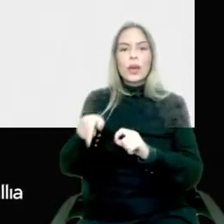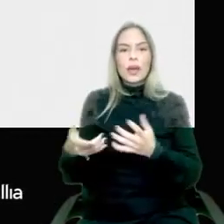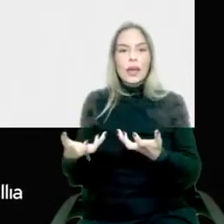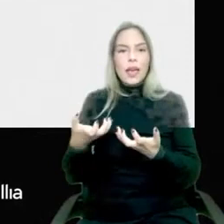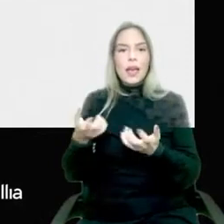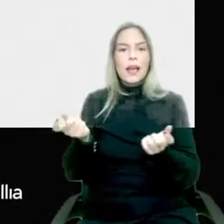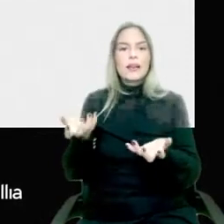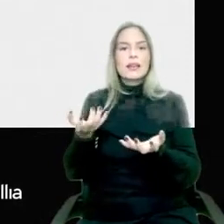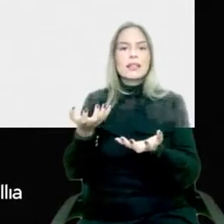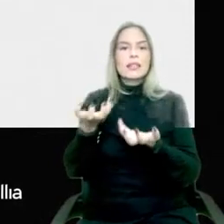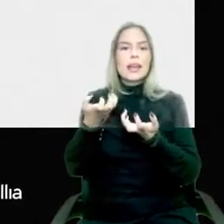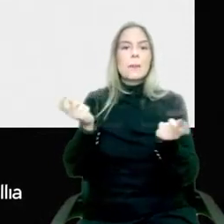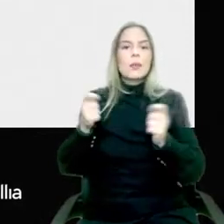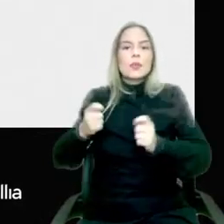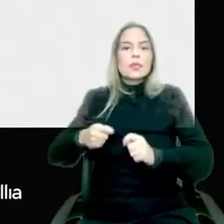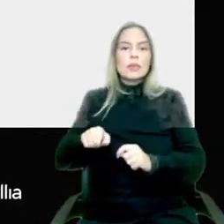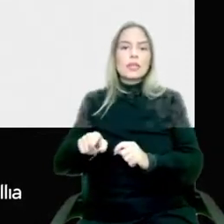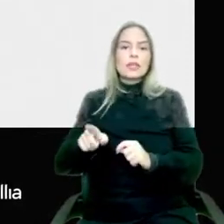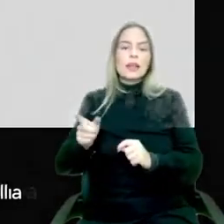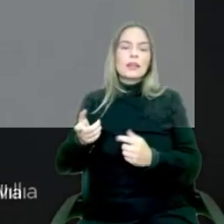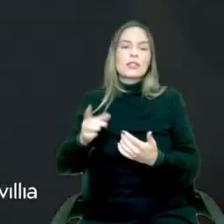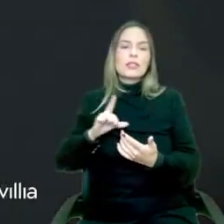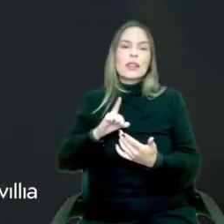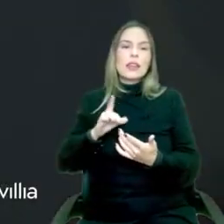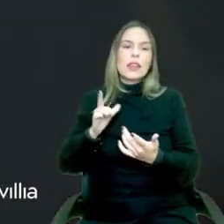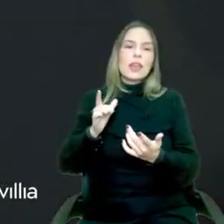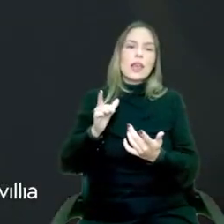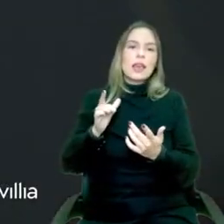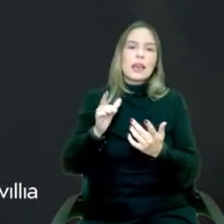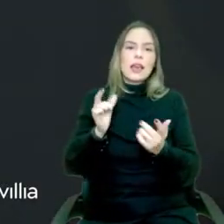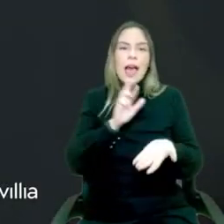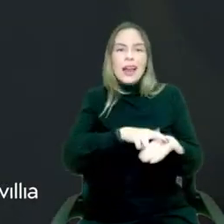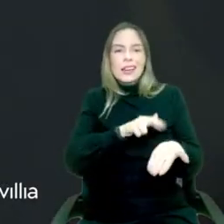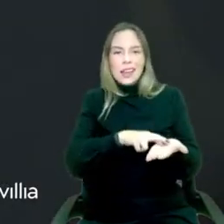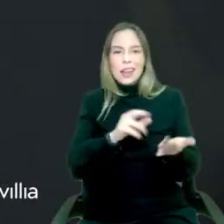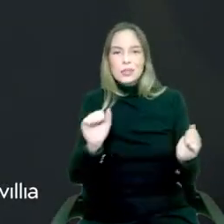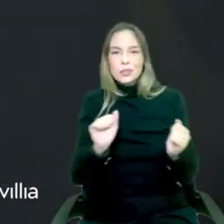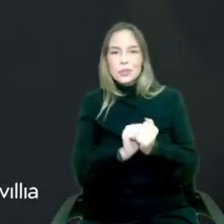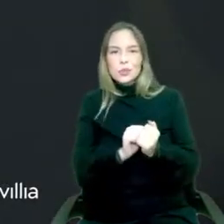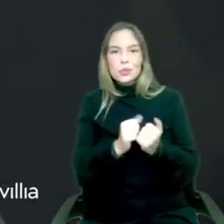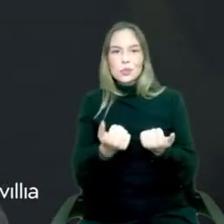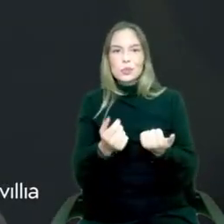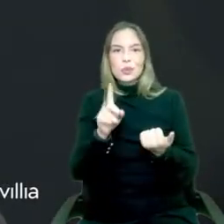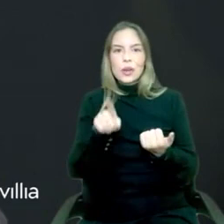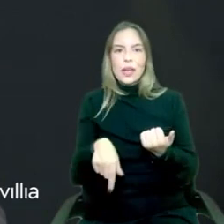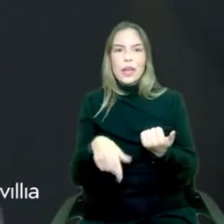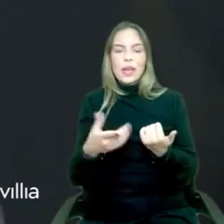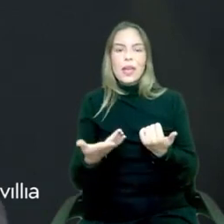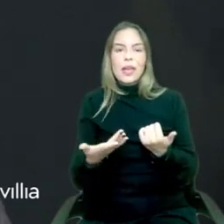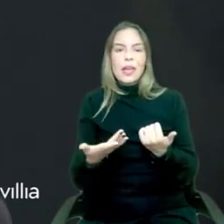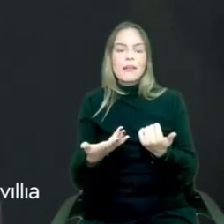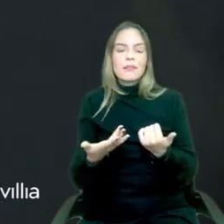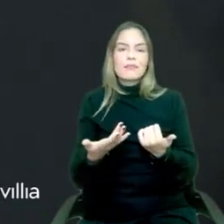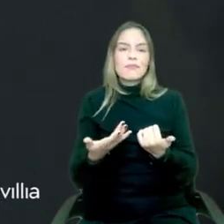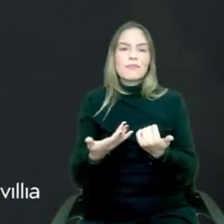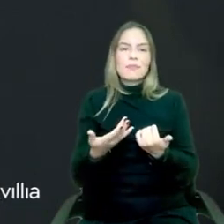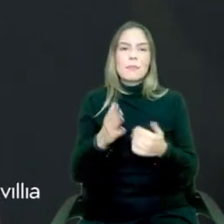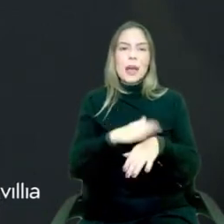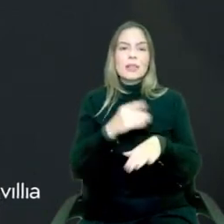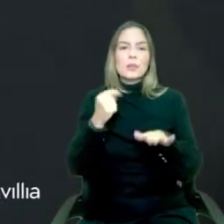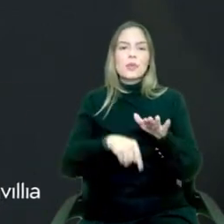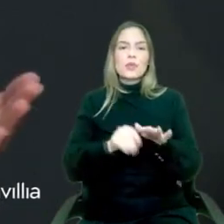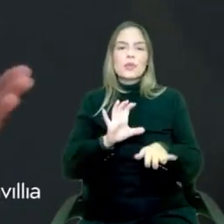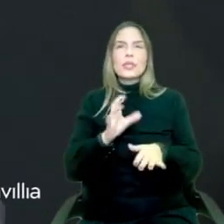the plausible, and then, you know, a bit further than that, and help them understand where their brand could